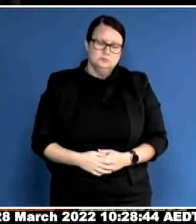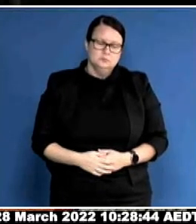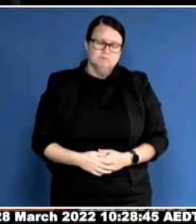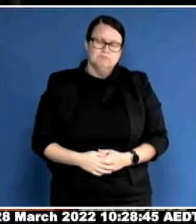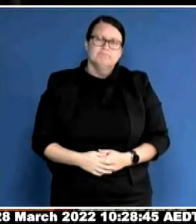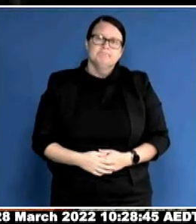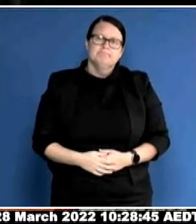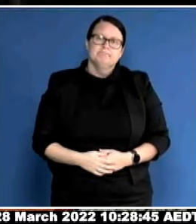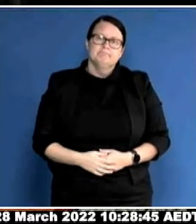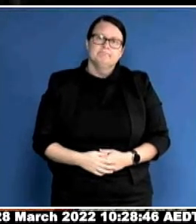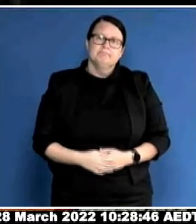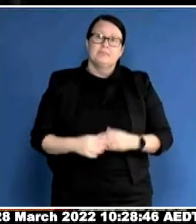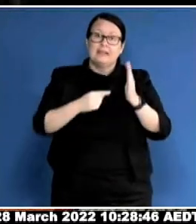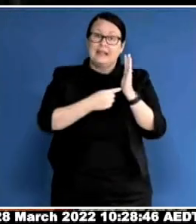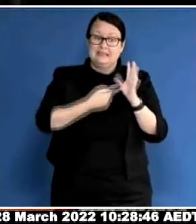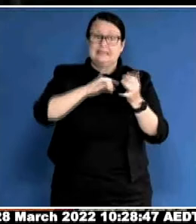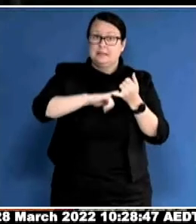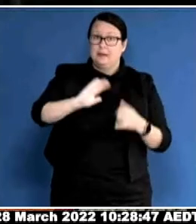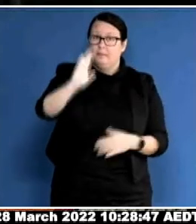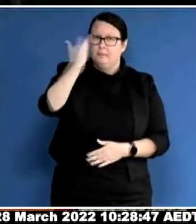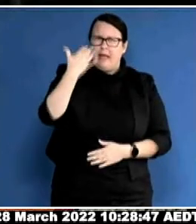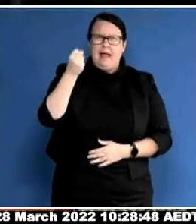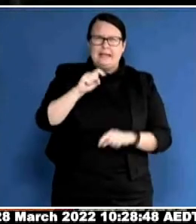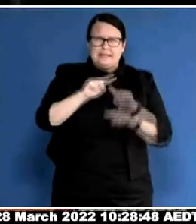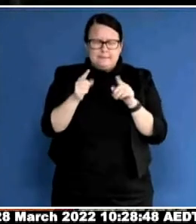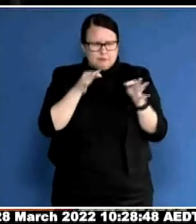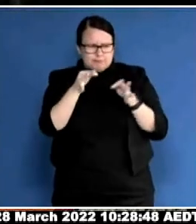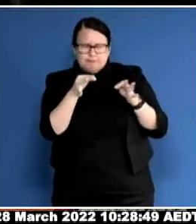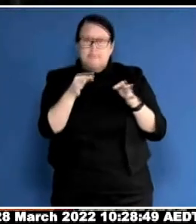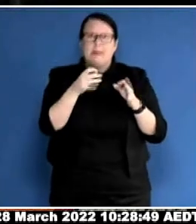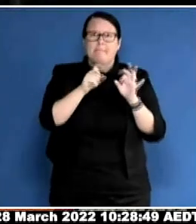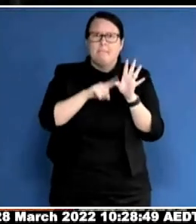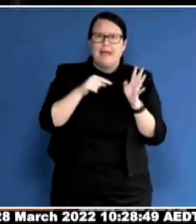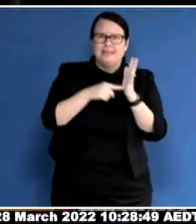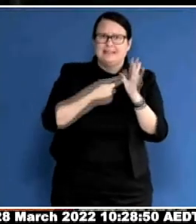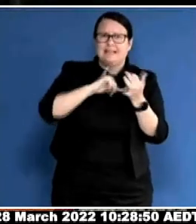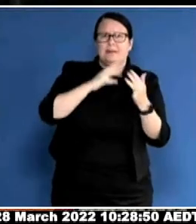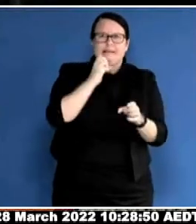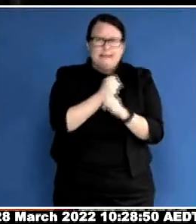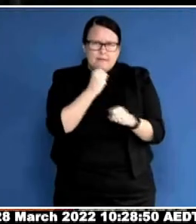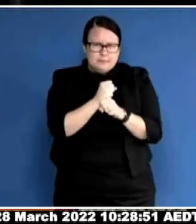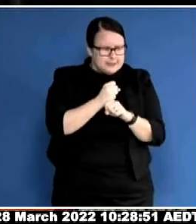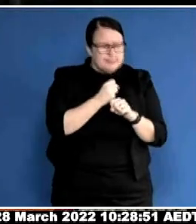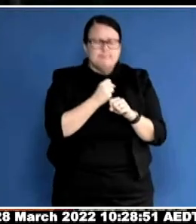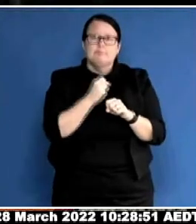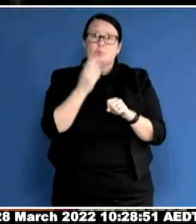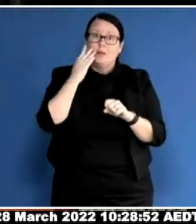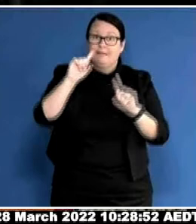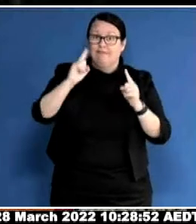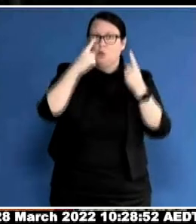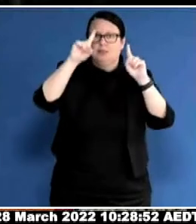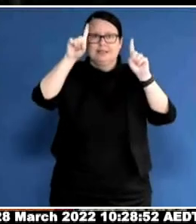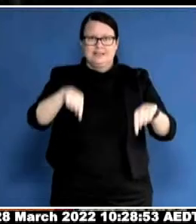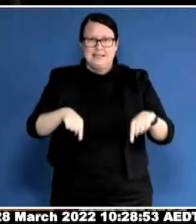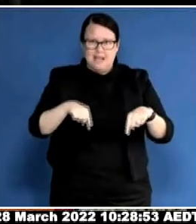been a number of strategies and actions taken by the Tasmanian government. Since the introduction of the Australian